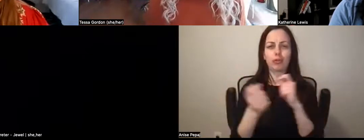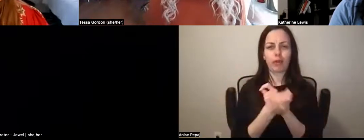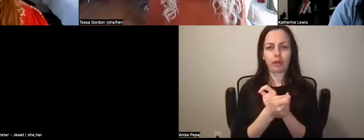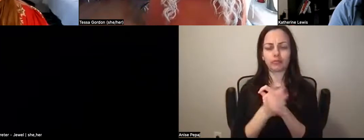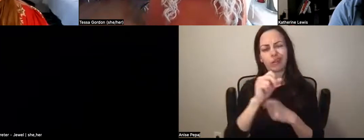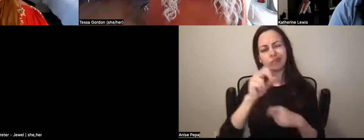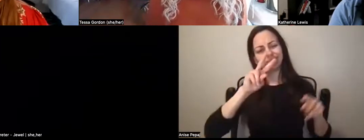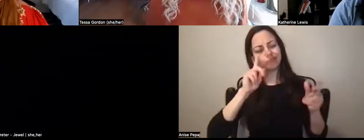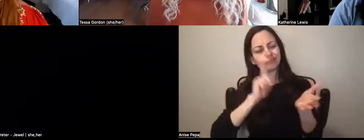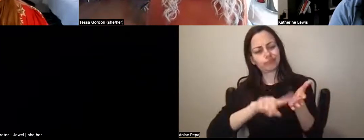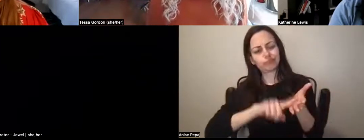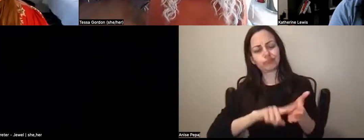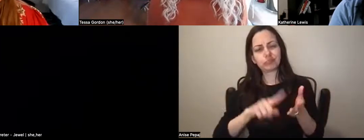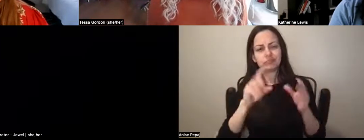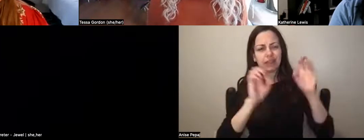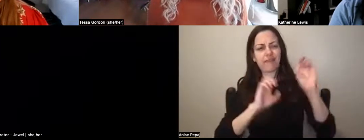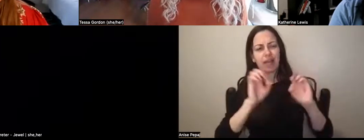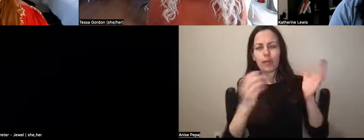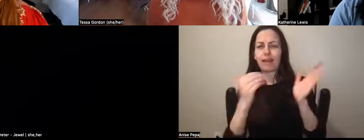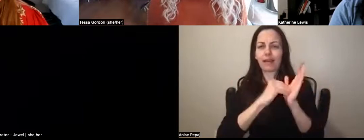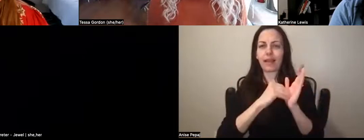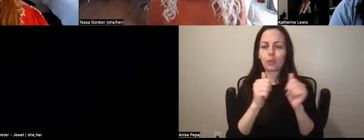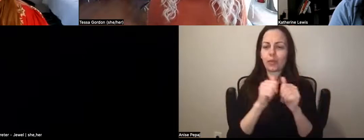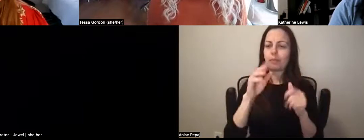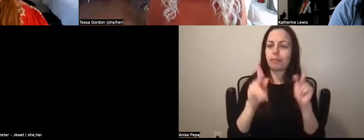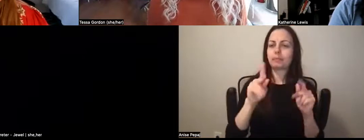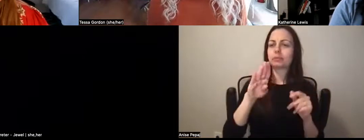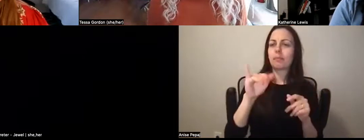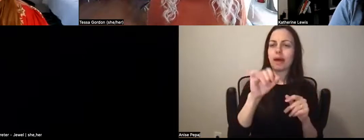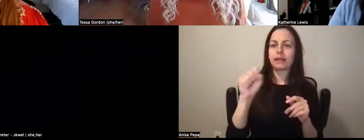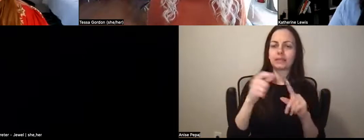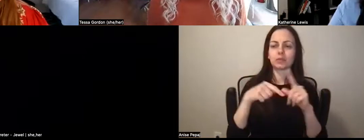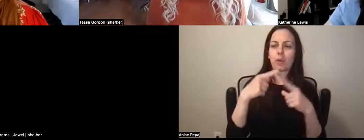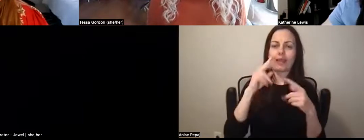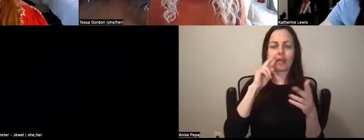and reevaluating the bias that people experience when they're looking at,